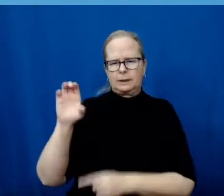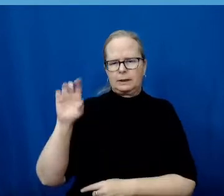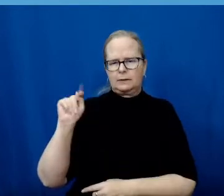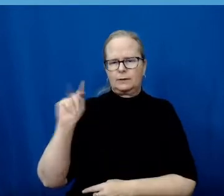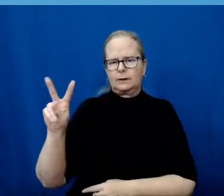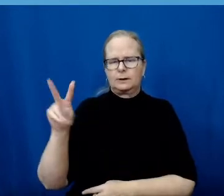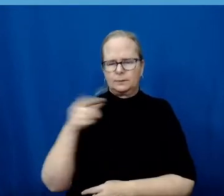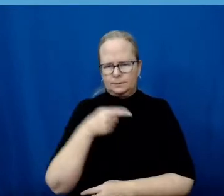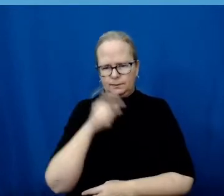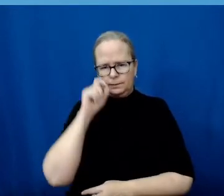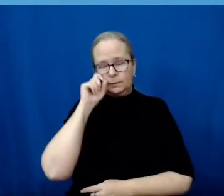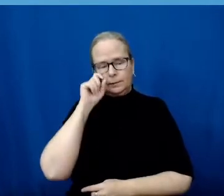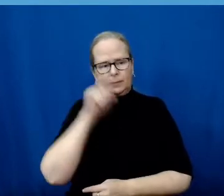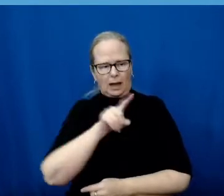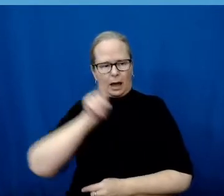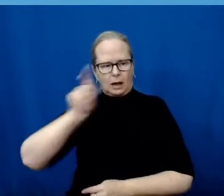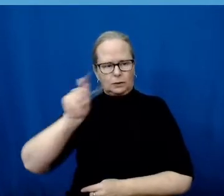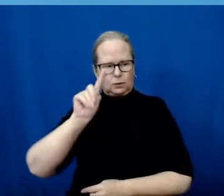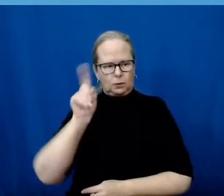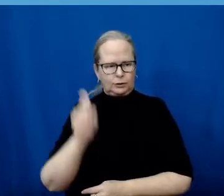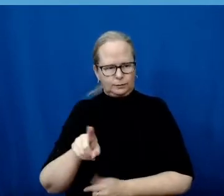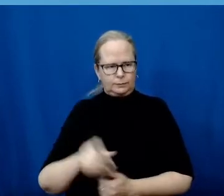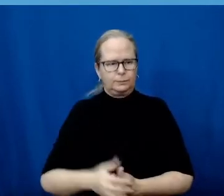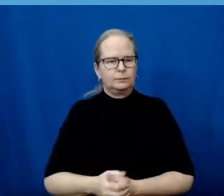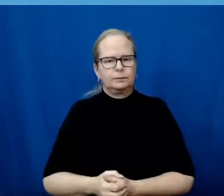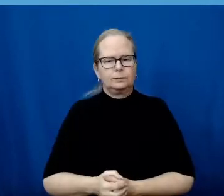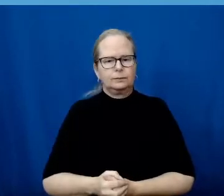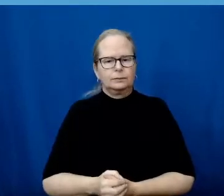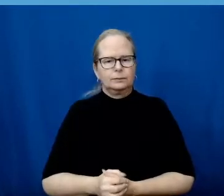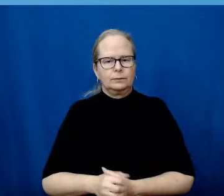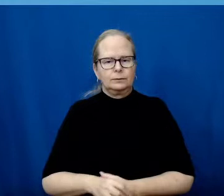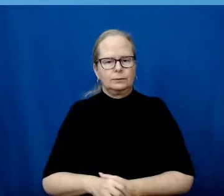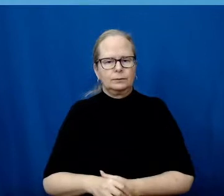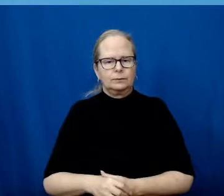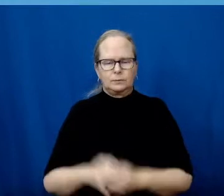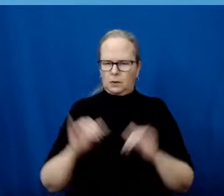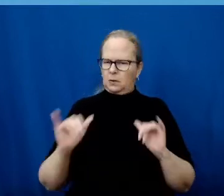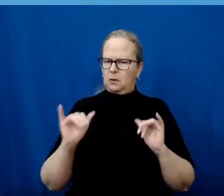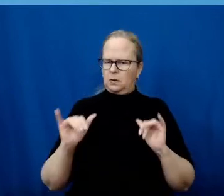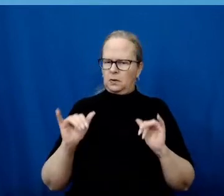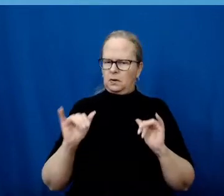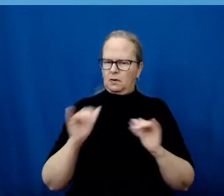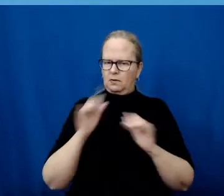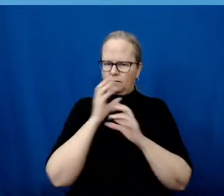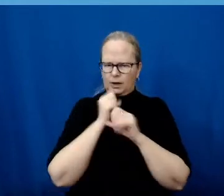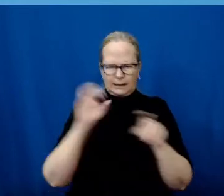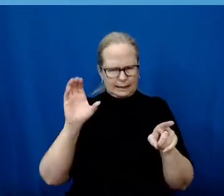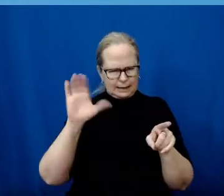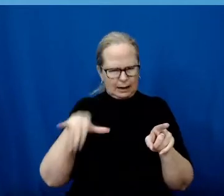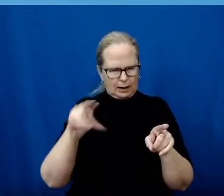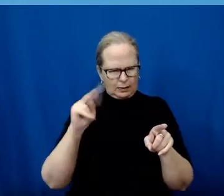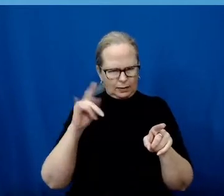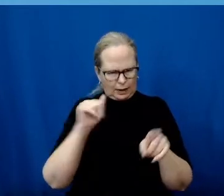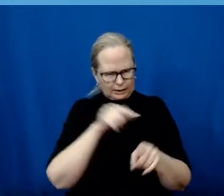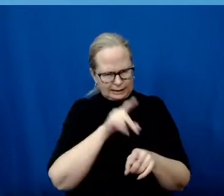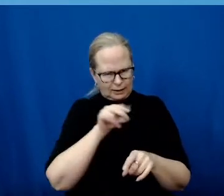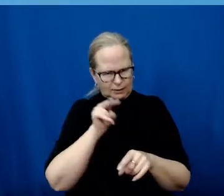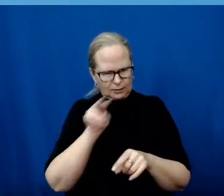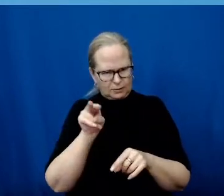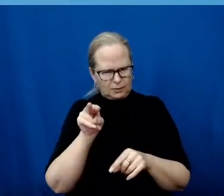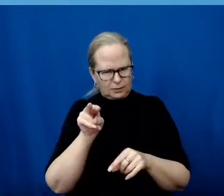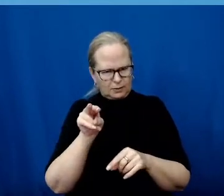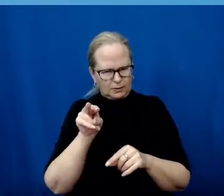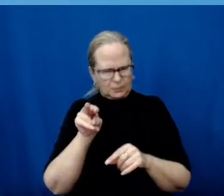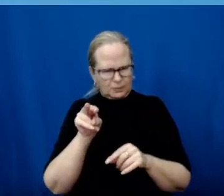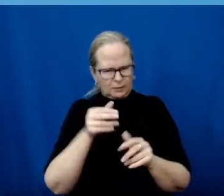Oh, that's so fascinating, Cynthia, you're watching, and that slight little bit of delay versus what's happening in our stream. Would you like to ask